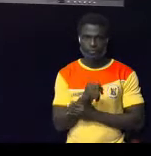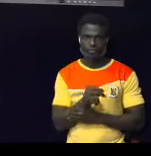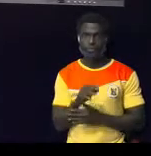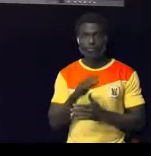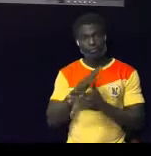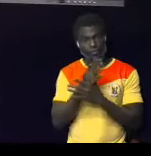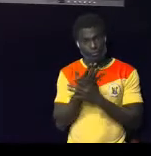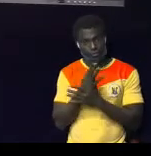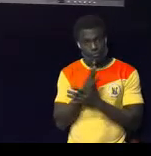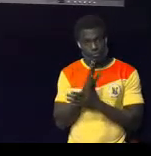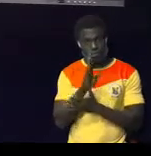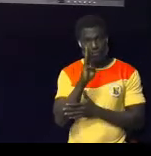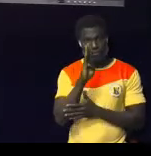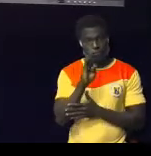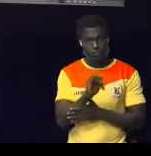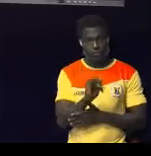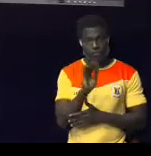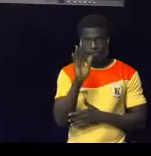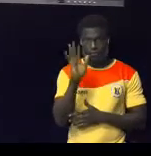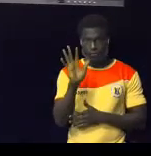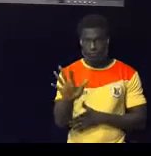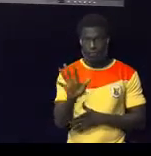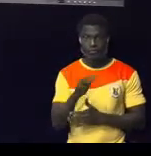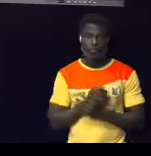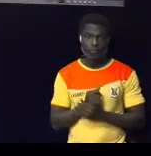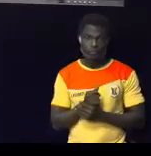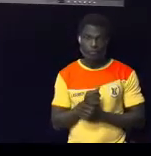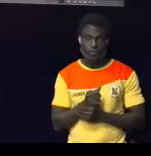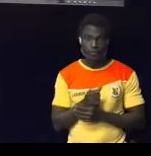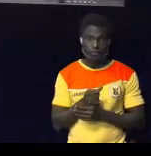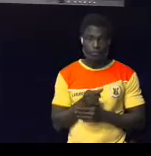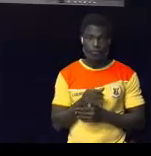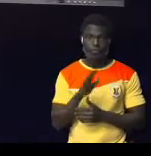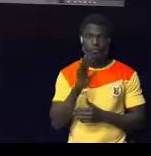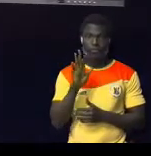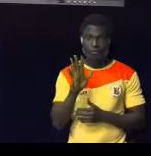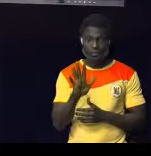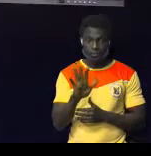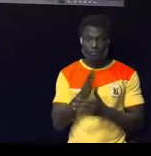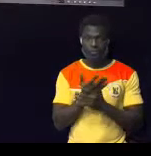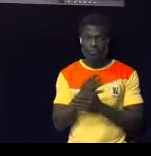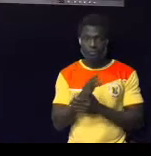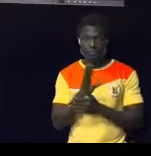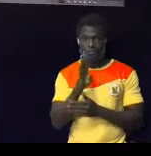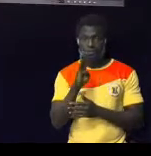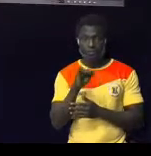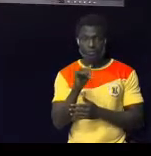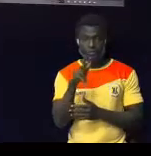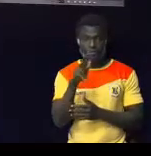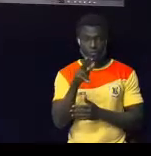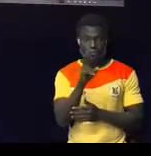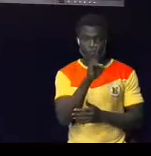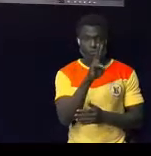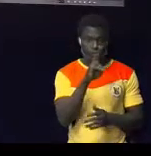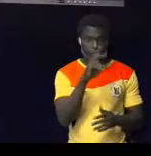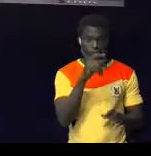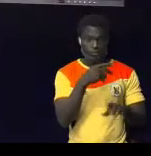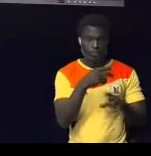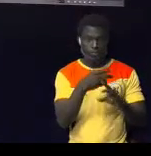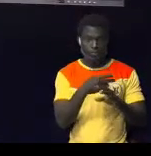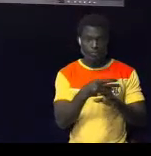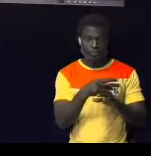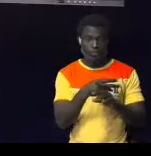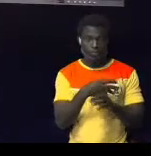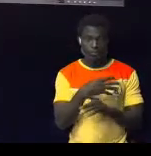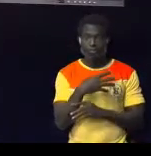1,340 naira. Now divided by 5. 5 goes here 1. 5 goes in 13. 2 times remainder